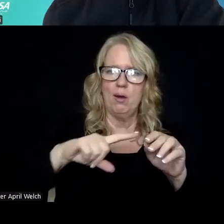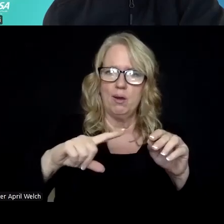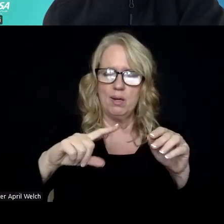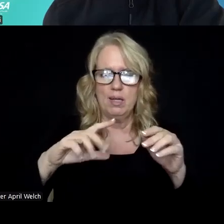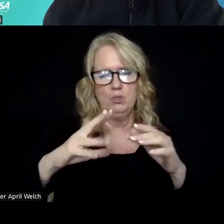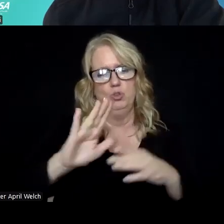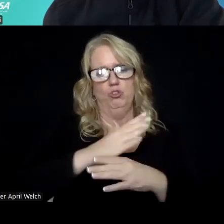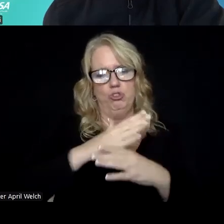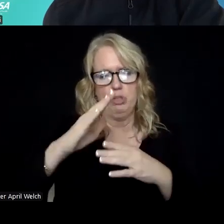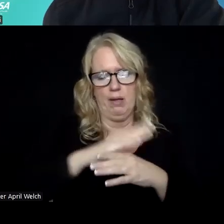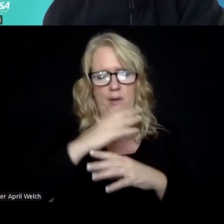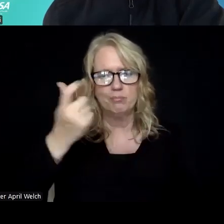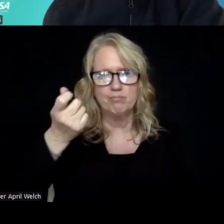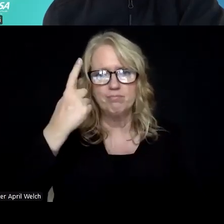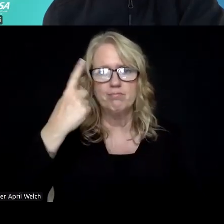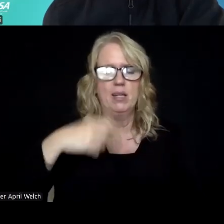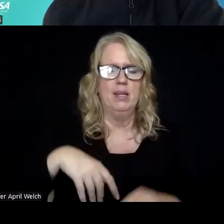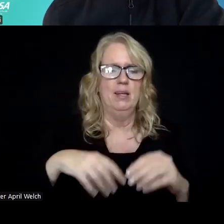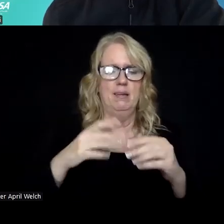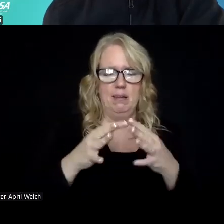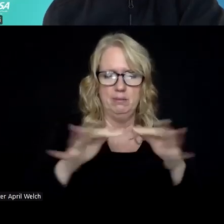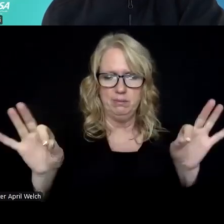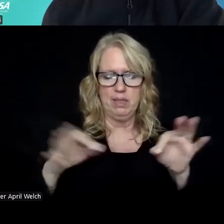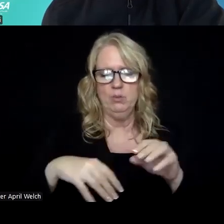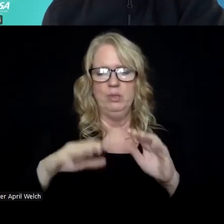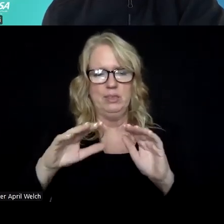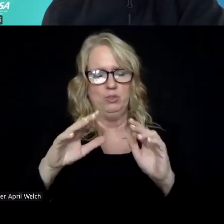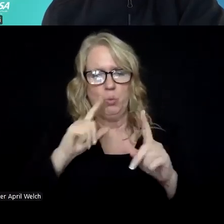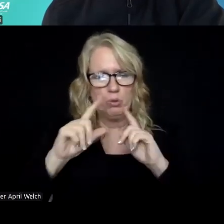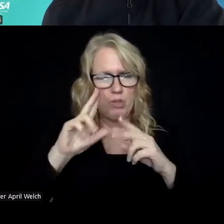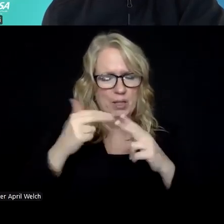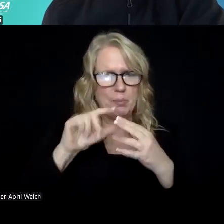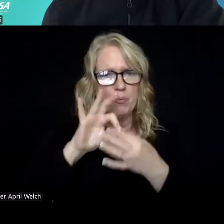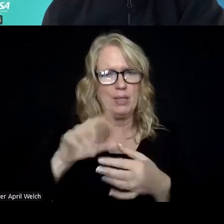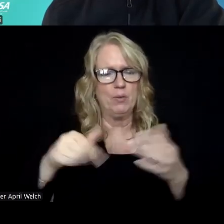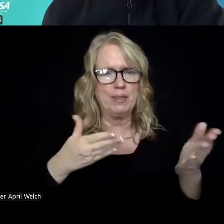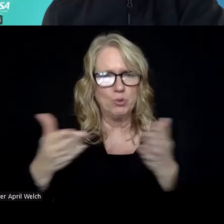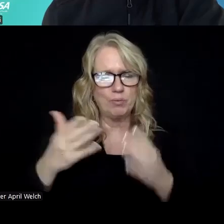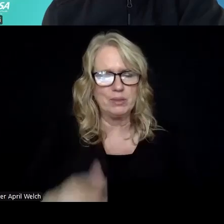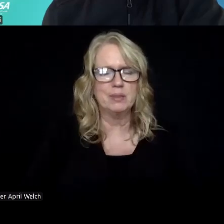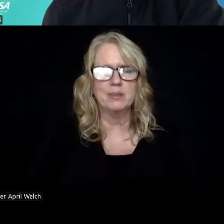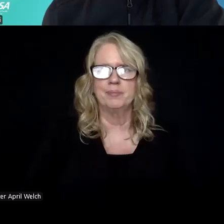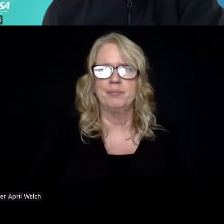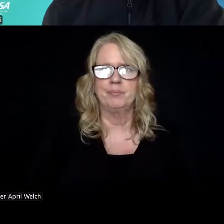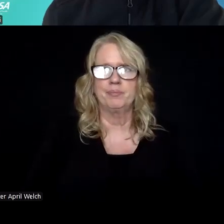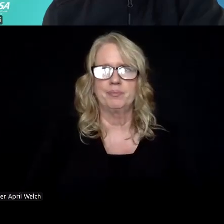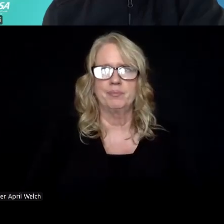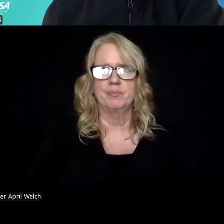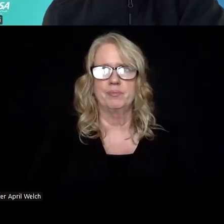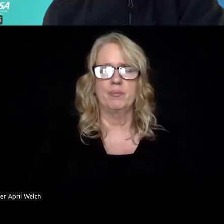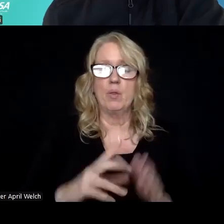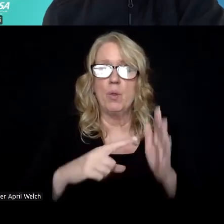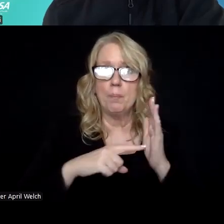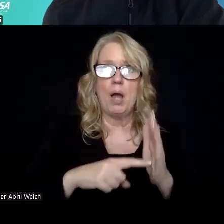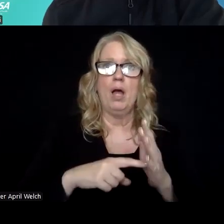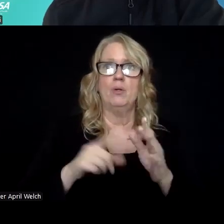shared understanding and a shared language in terms of how we're talking about these services. So that model definitions document